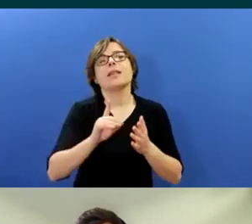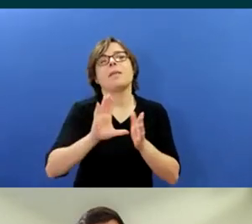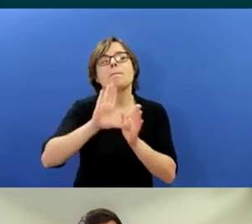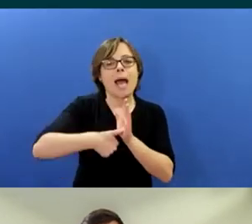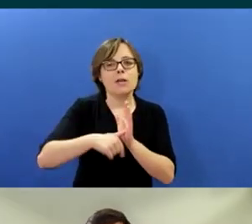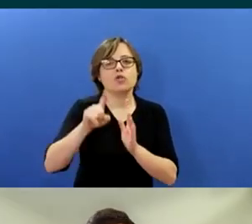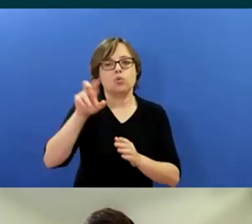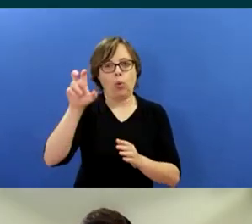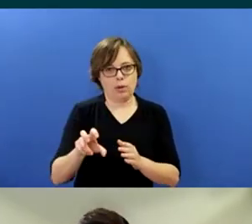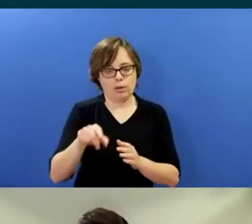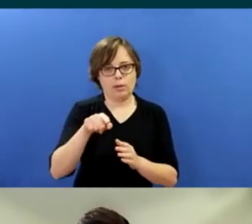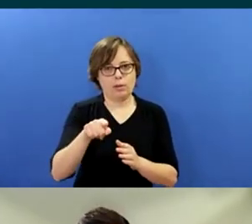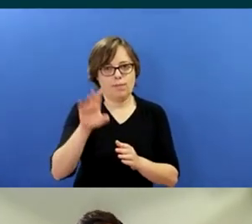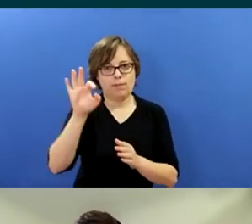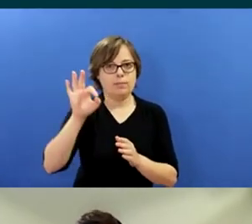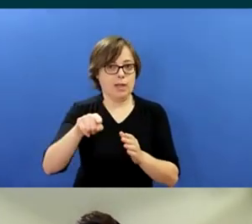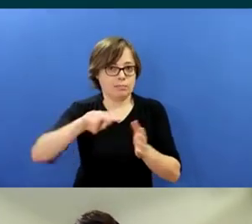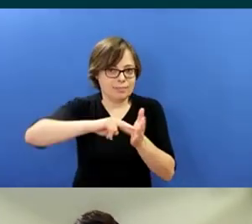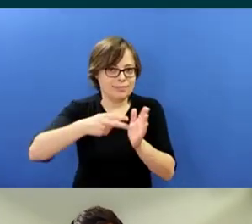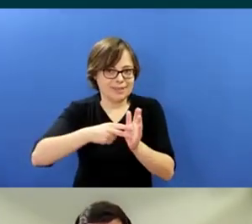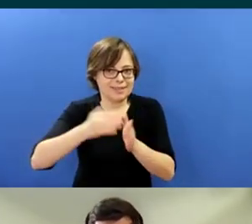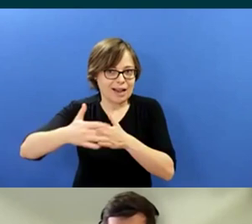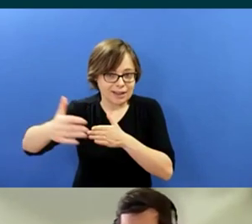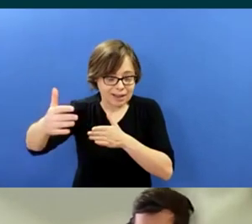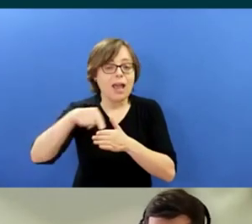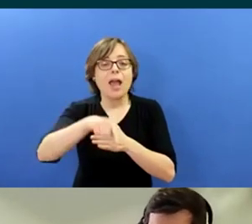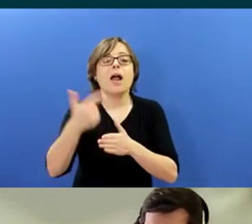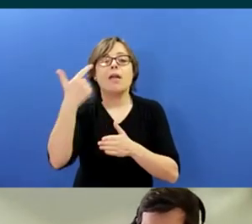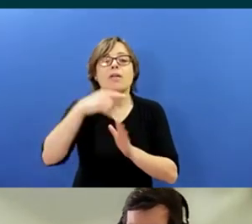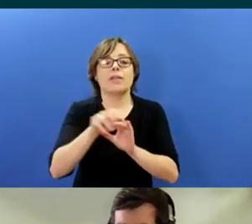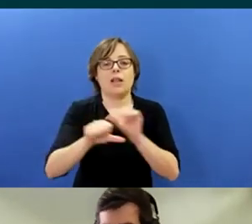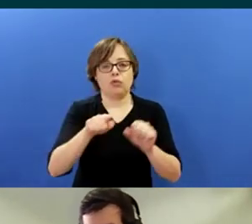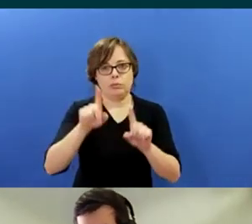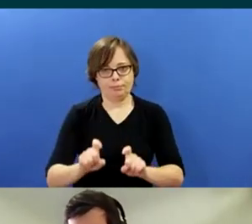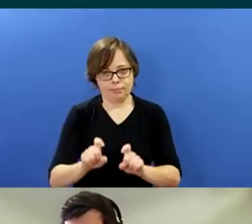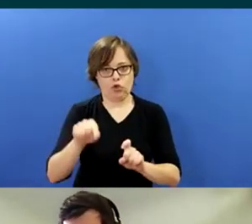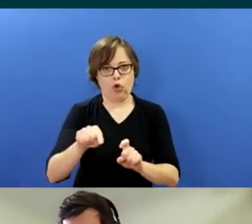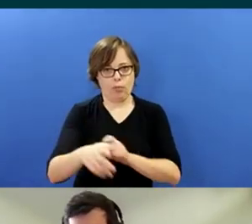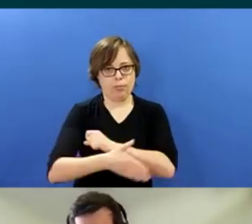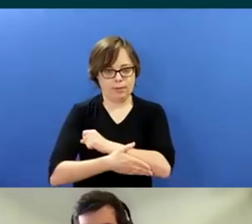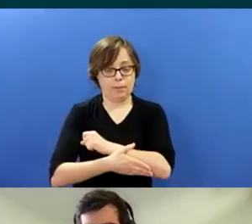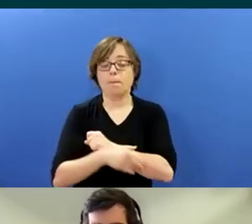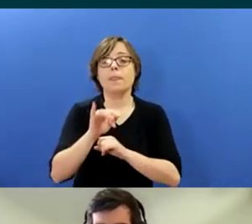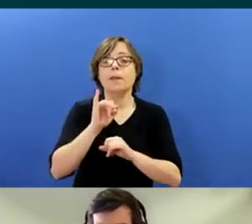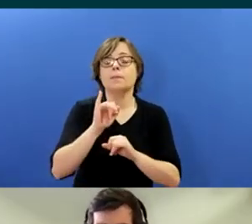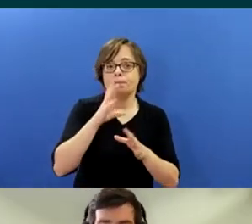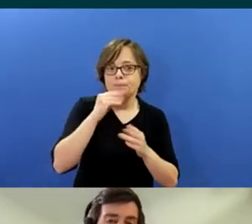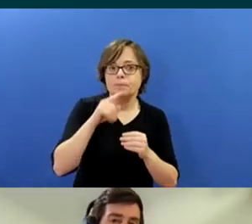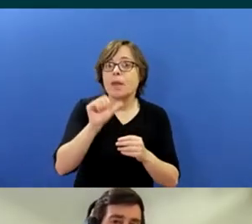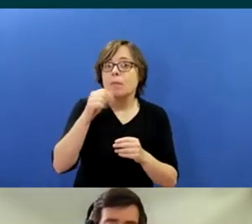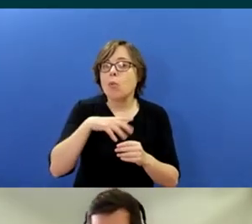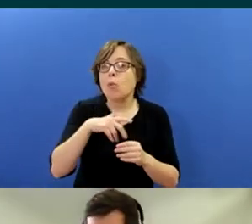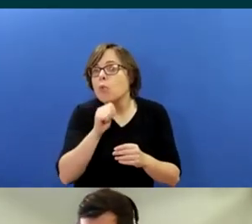one 4-core element called testing smart participation. And the goal was to acquire an application